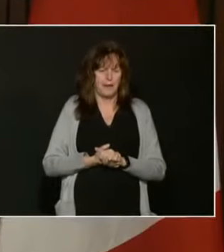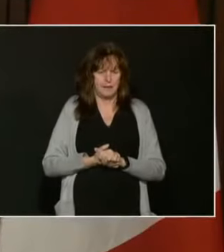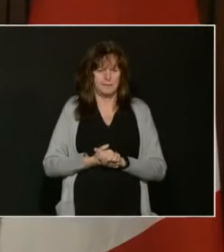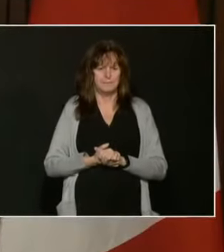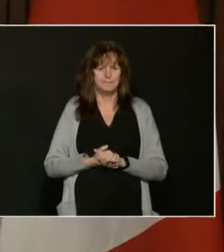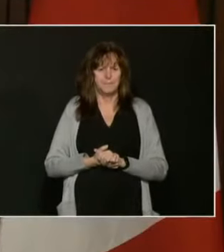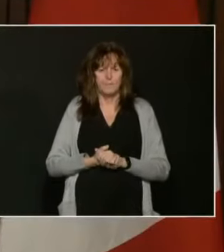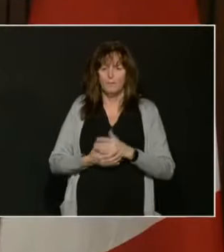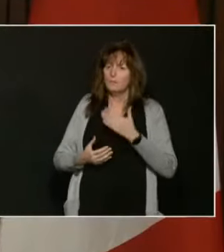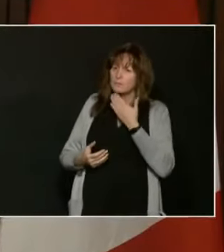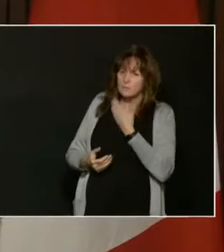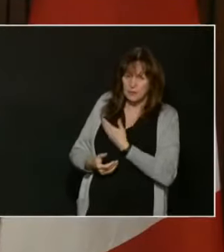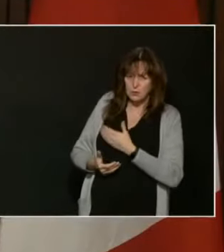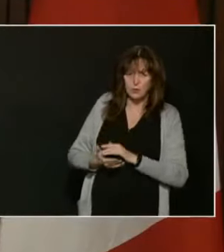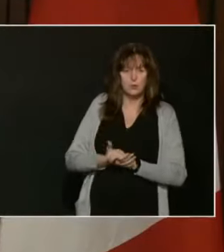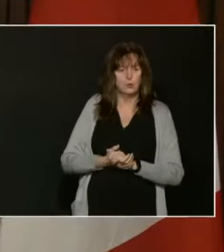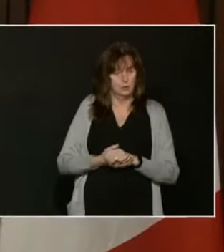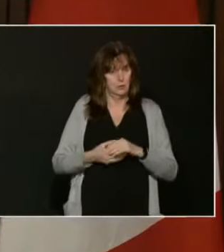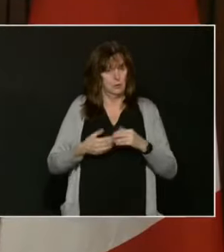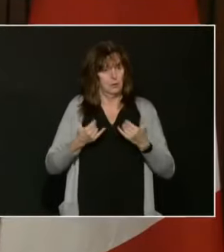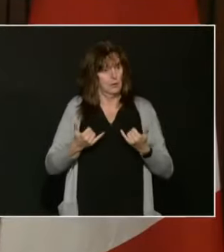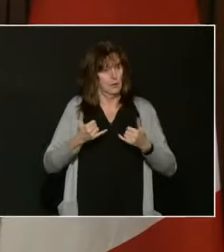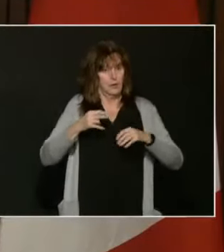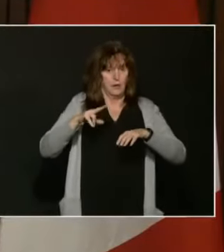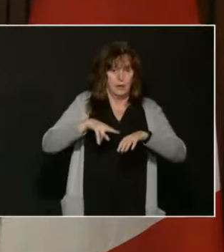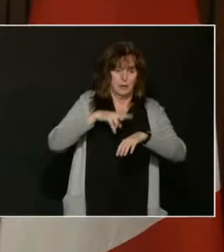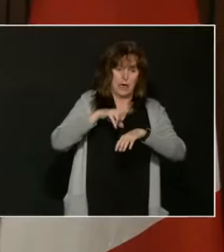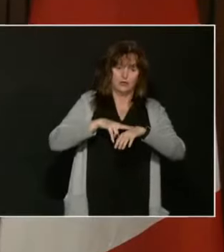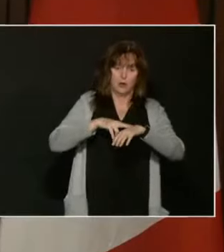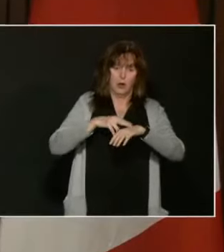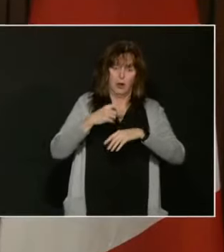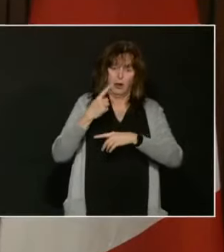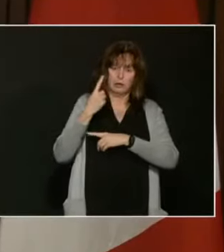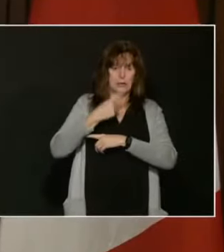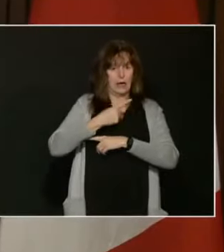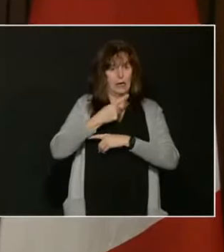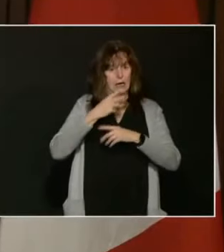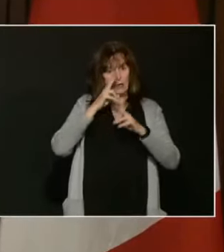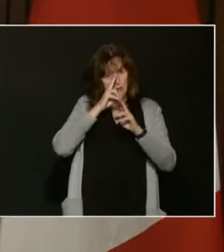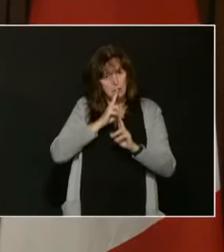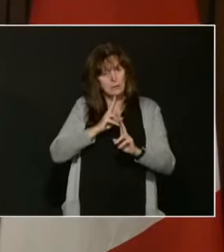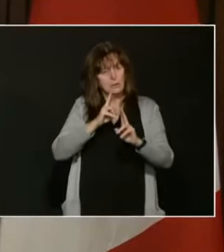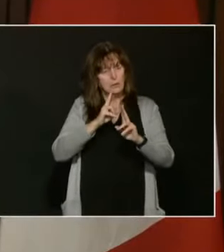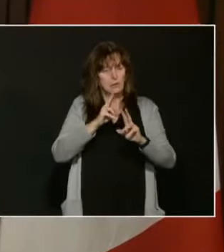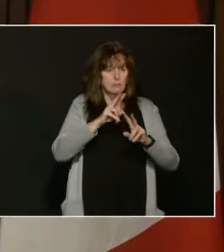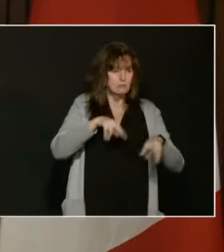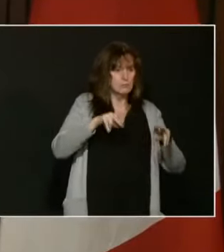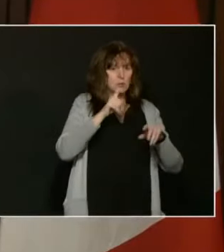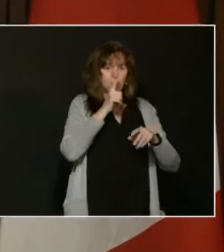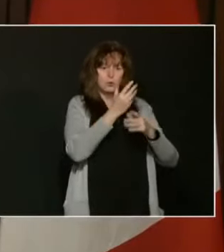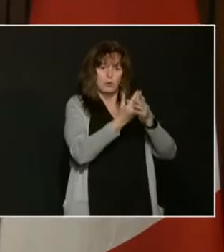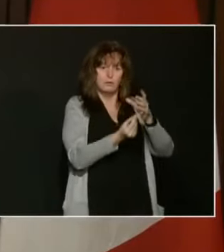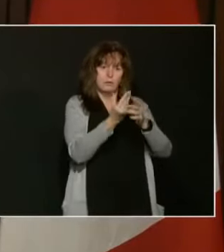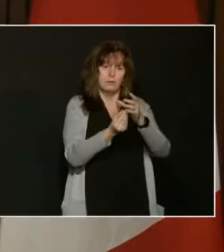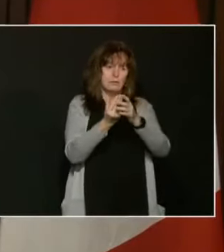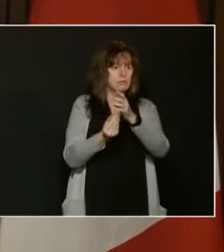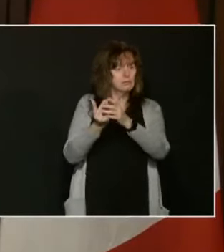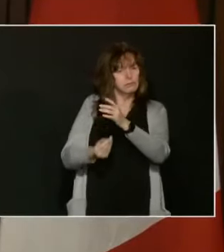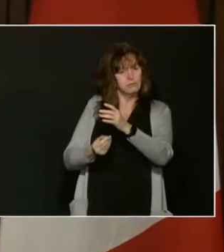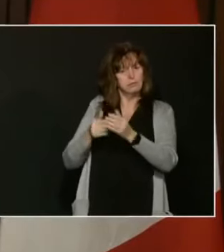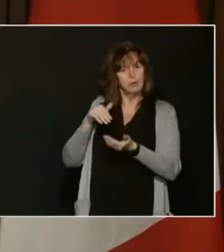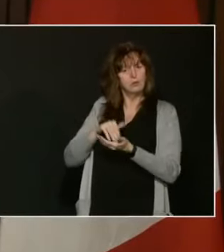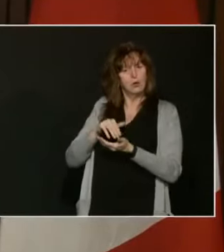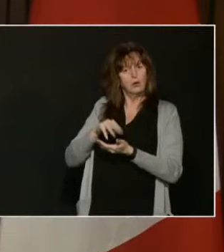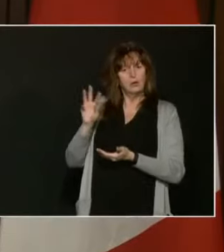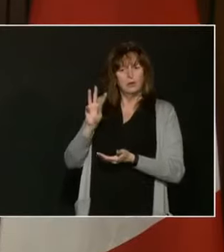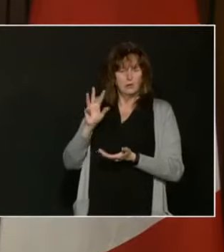the National Day of Observance for people who've died during the COVID-19 pandemic. As Dr. Williams noted, Ontario has lost at least 7,000